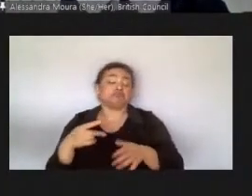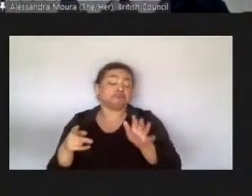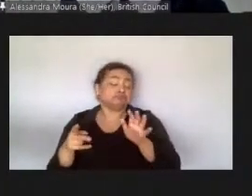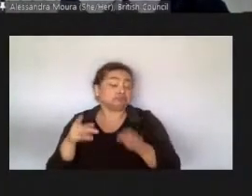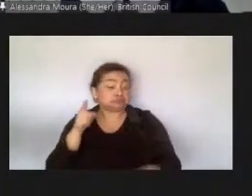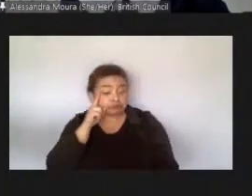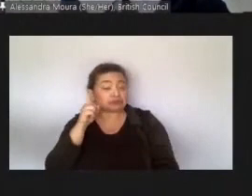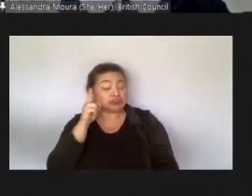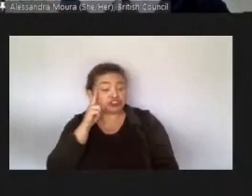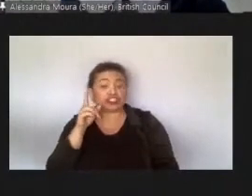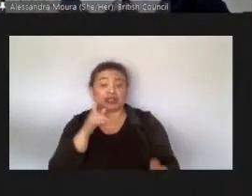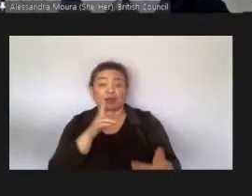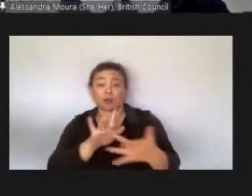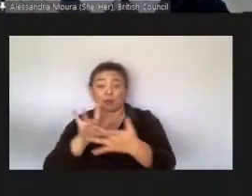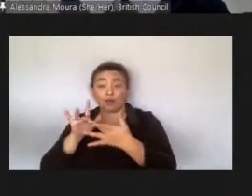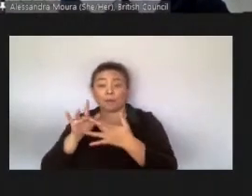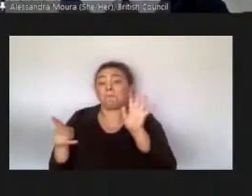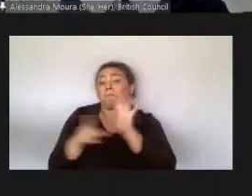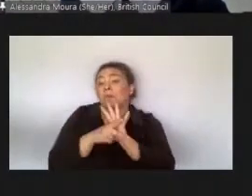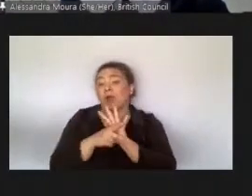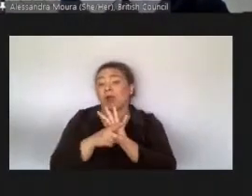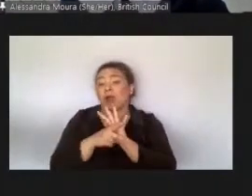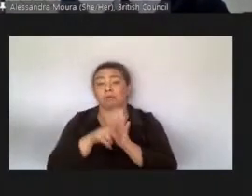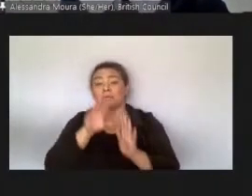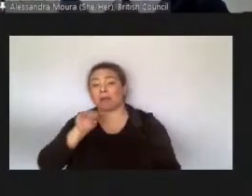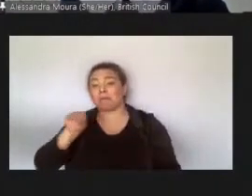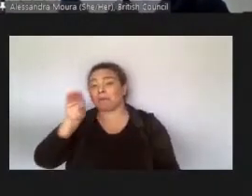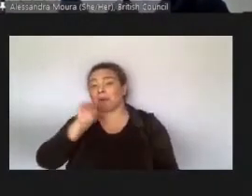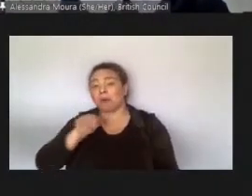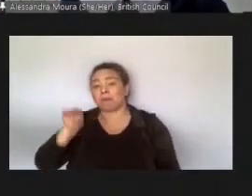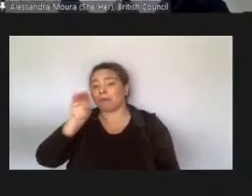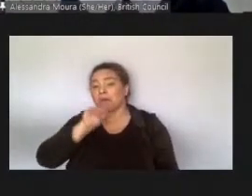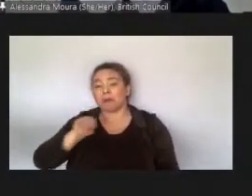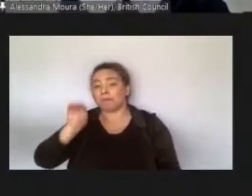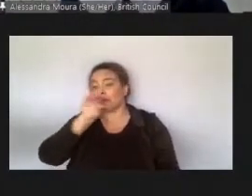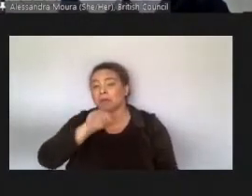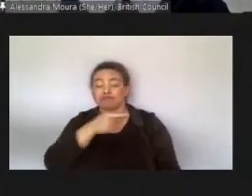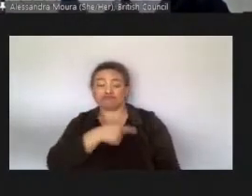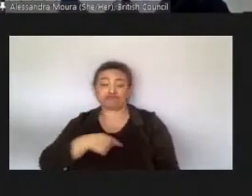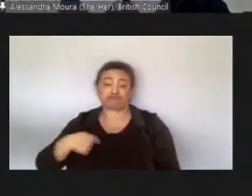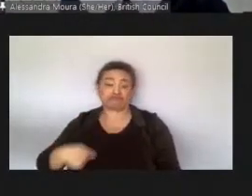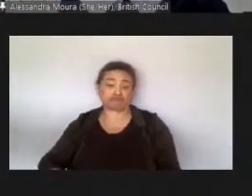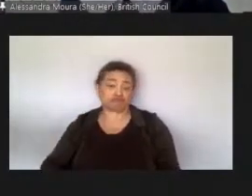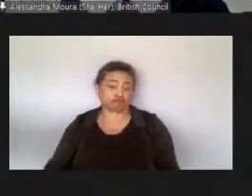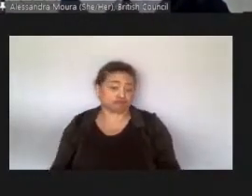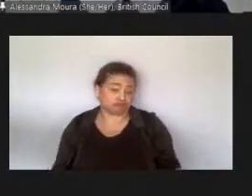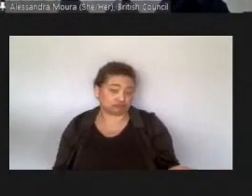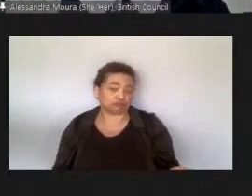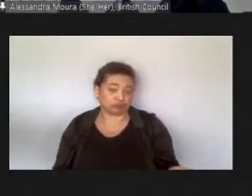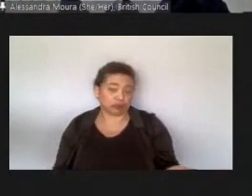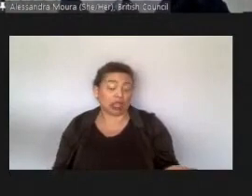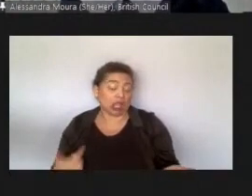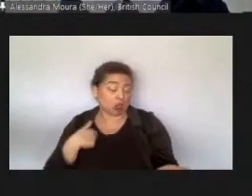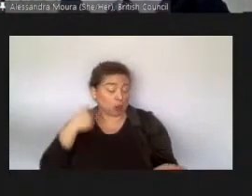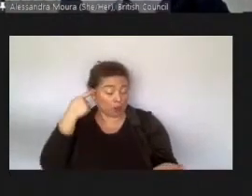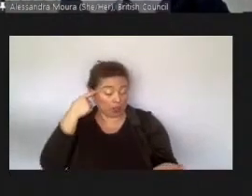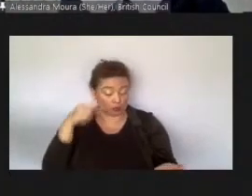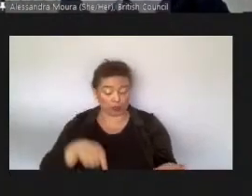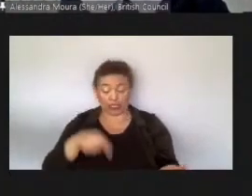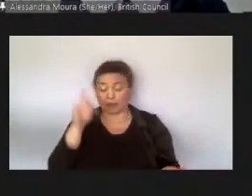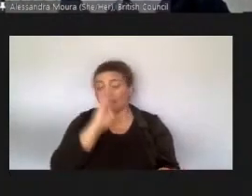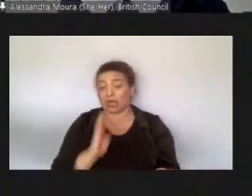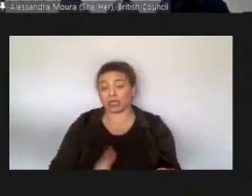using English. I think that will resonate with teachers in Brazil as well. They don't need to use English with their friends